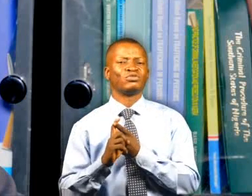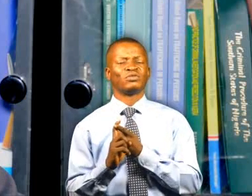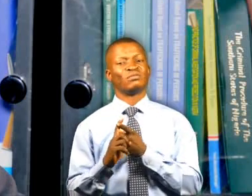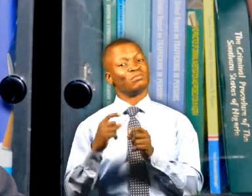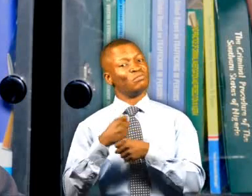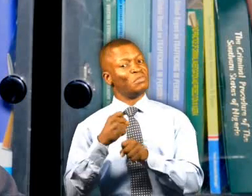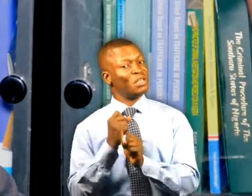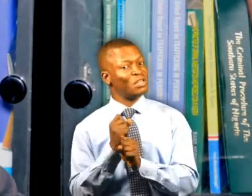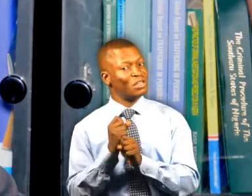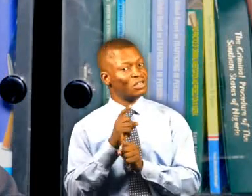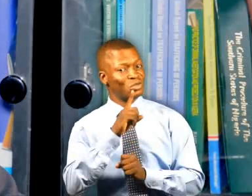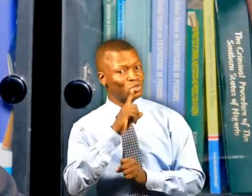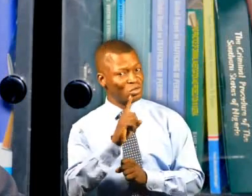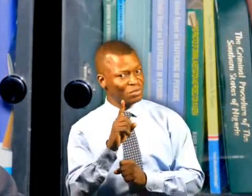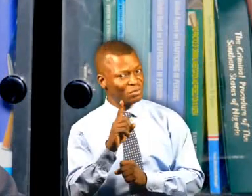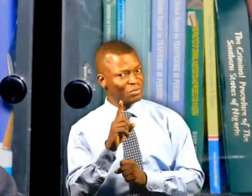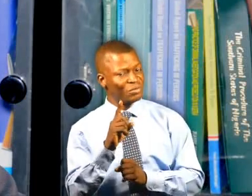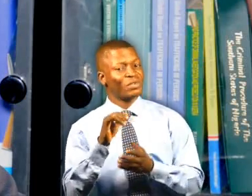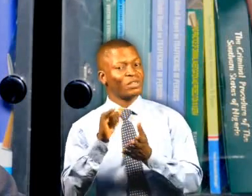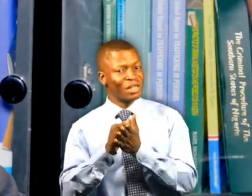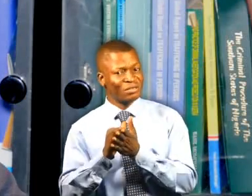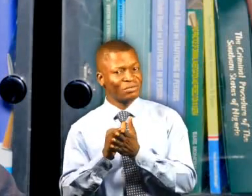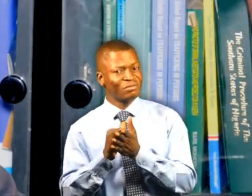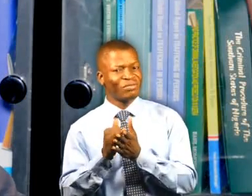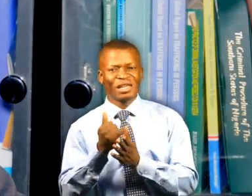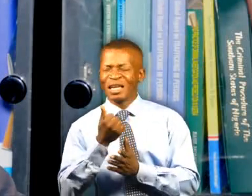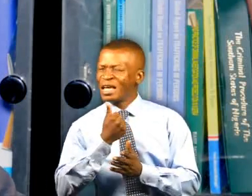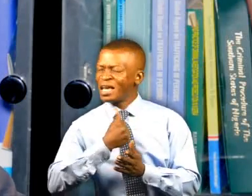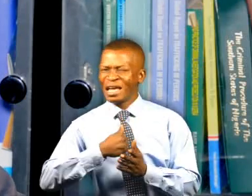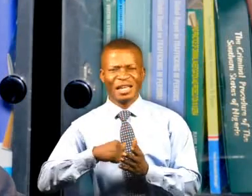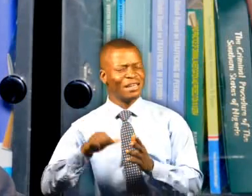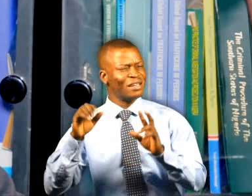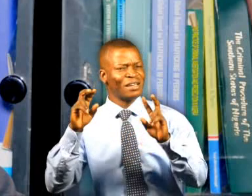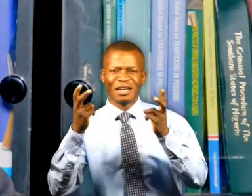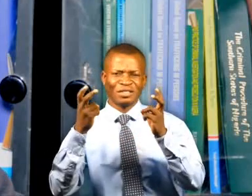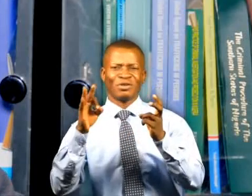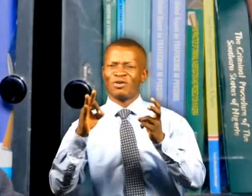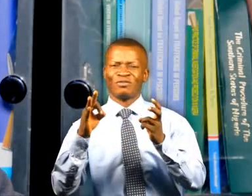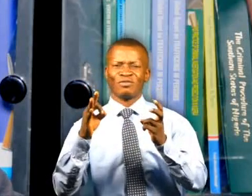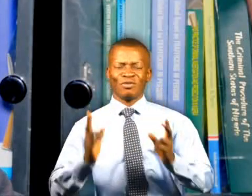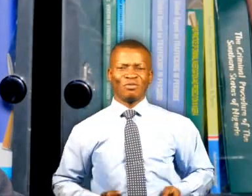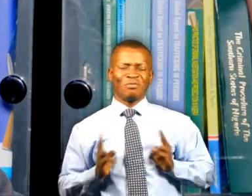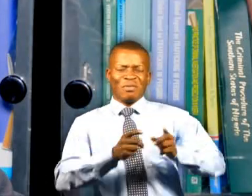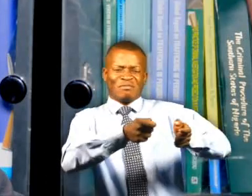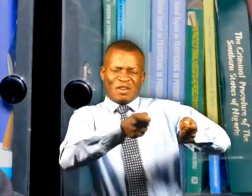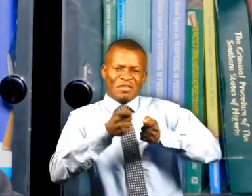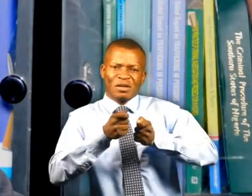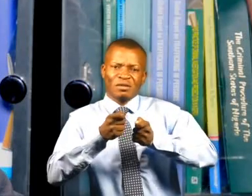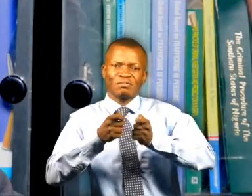to ensure that they report any case or cases of